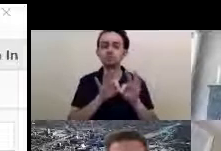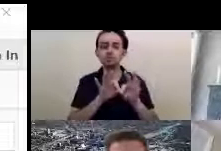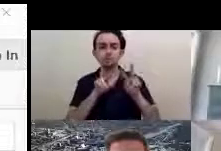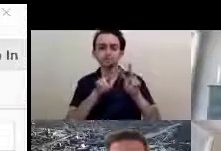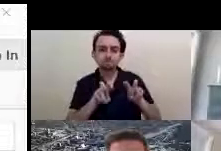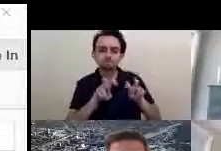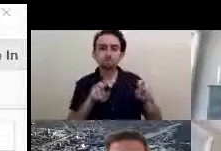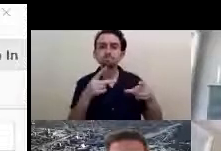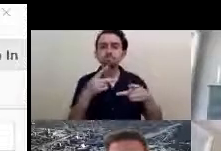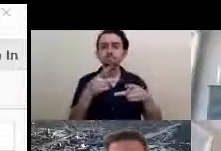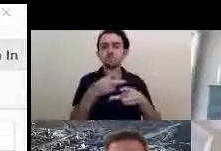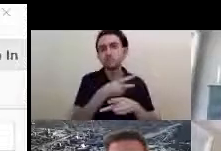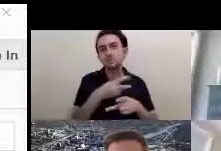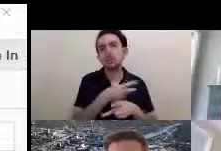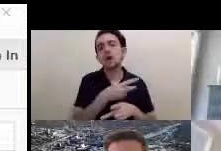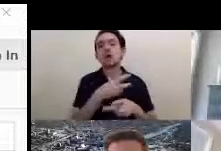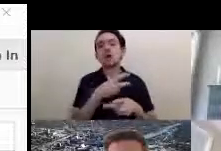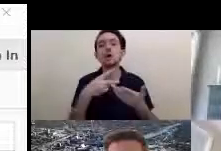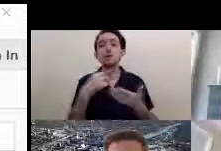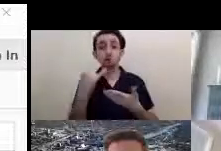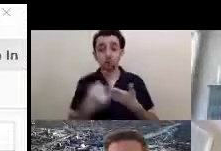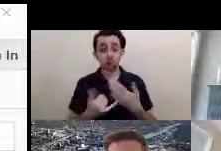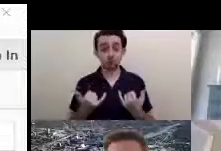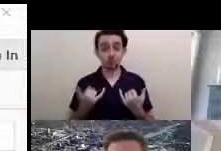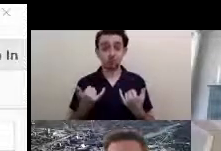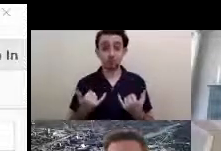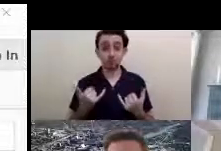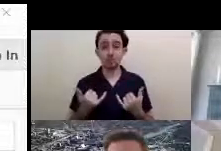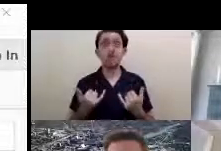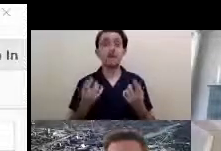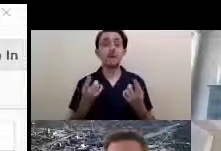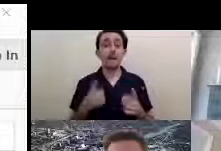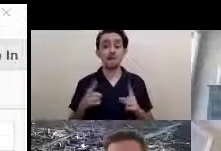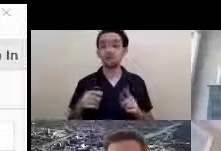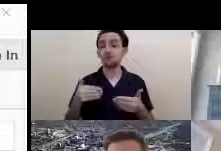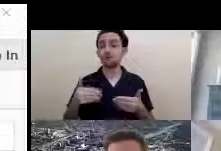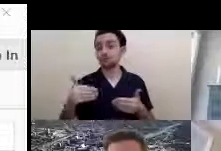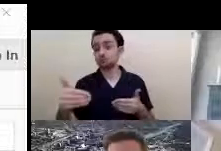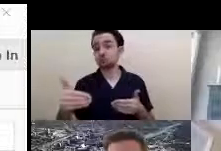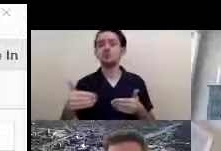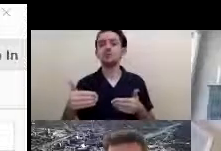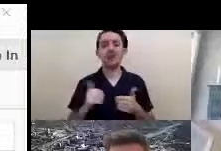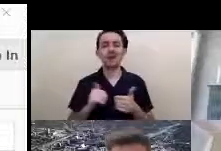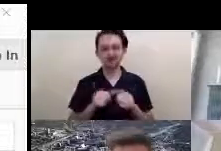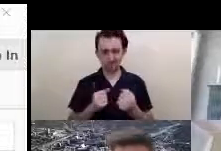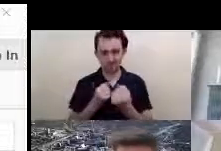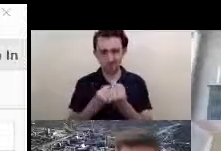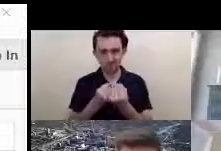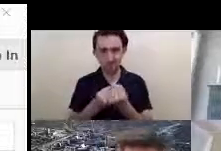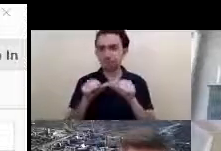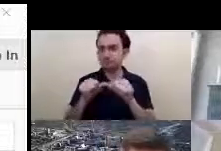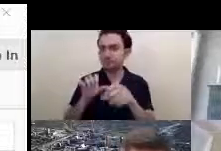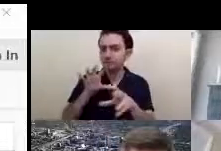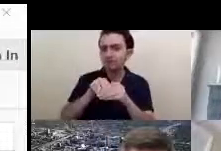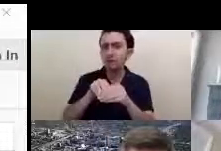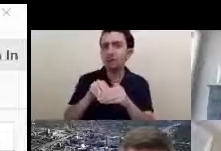what the projects that are currently coming down the pike, how we need to be involved with that, and then guiding